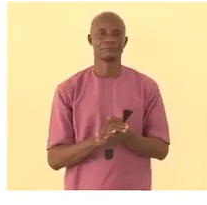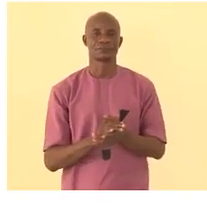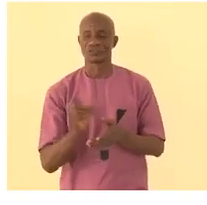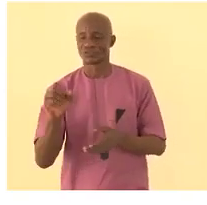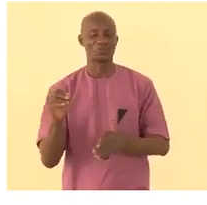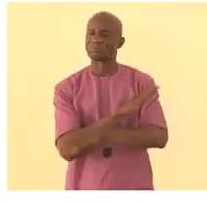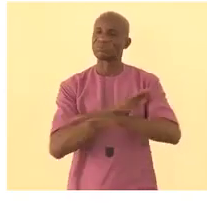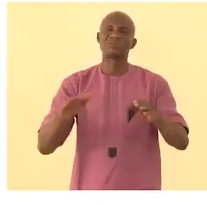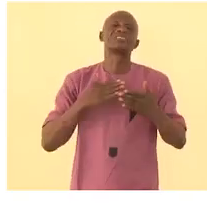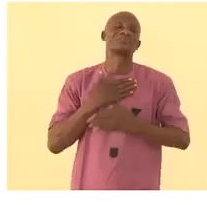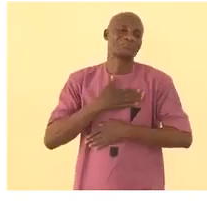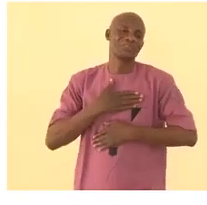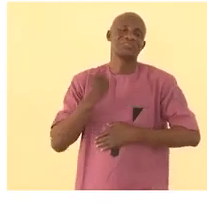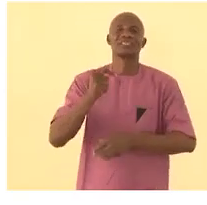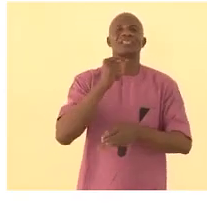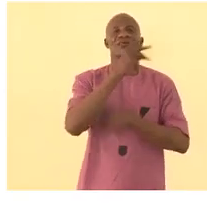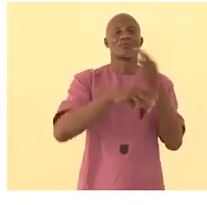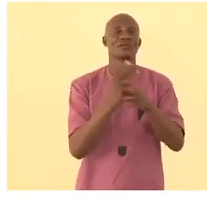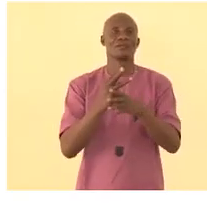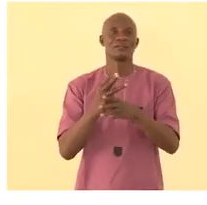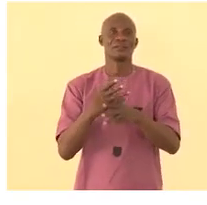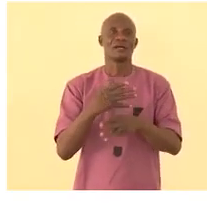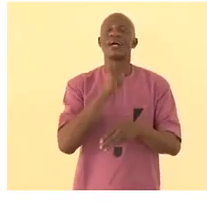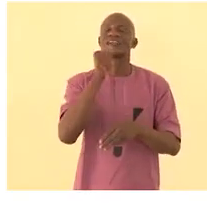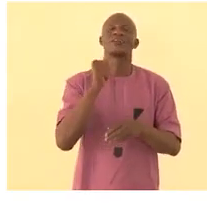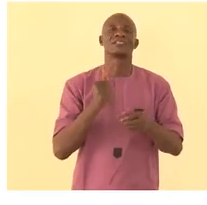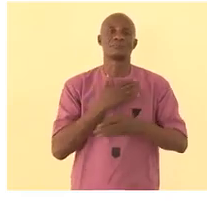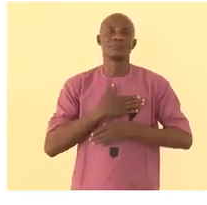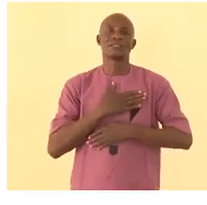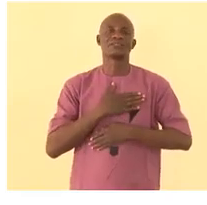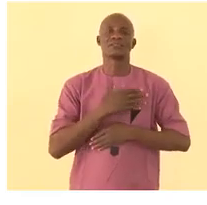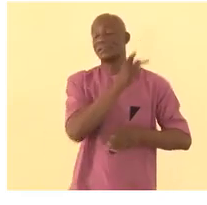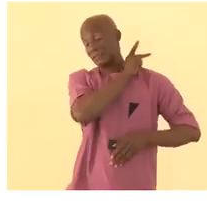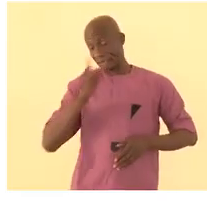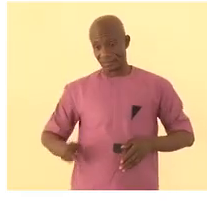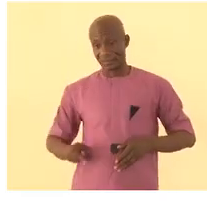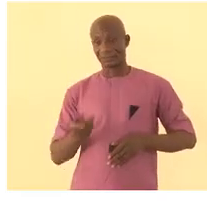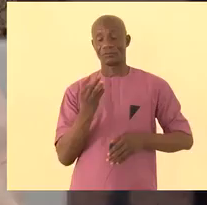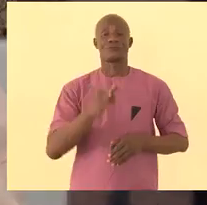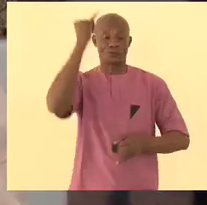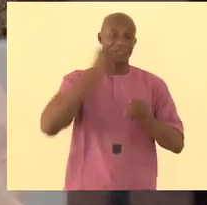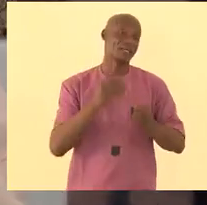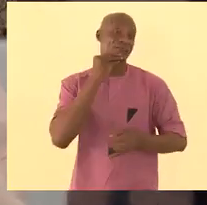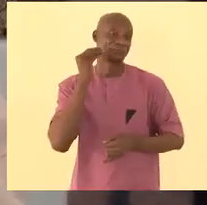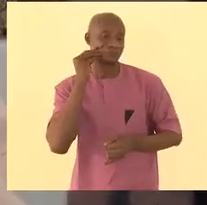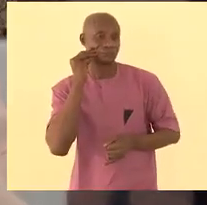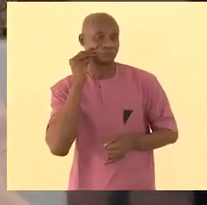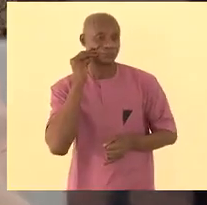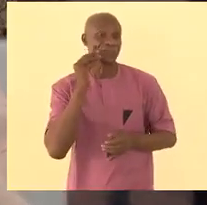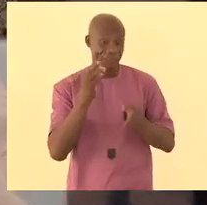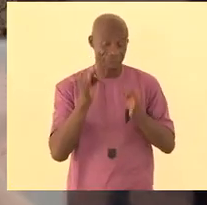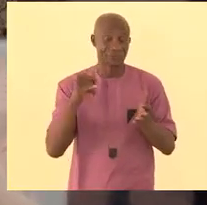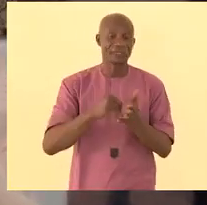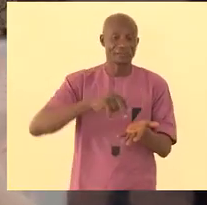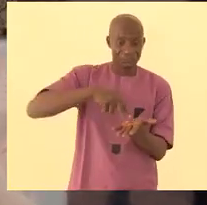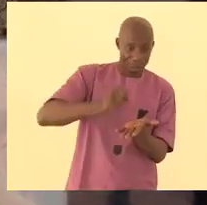So don't please the world and then displease the king of your final destiny, if that means anything to you.